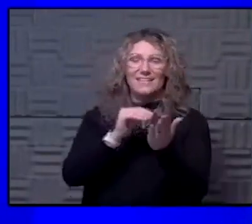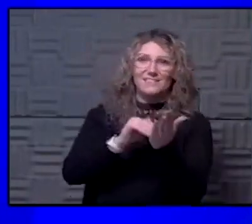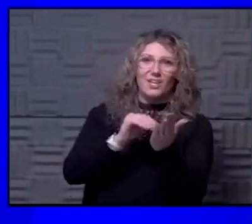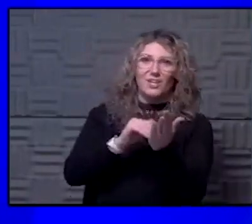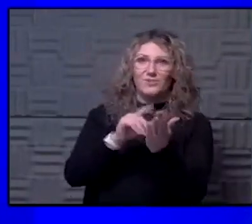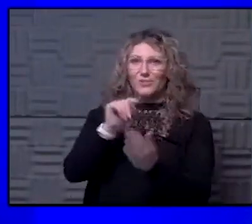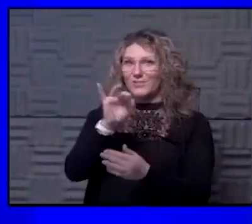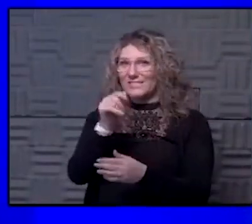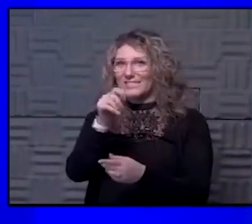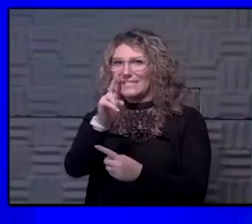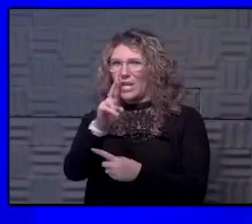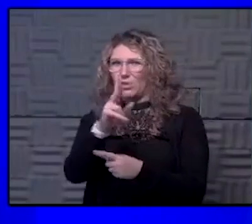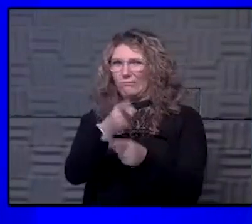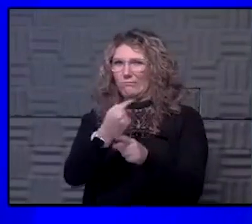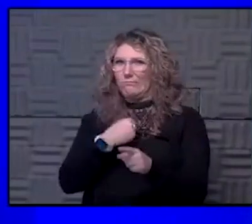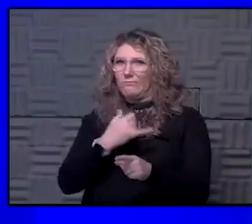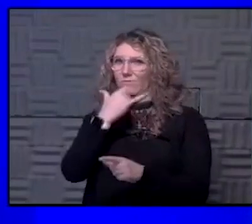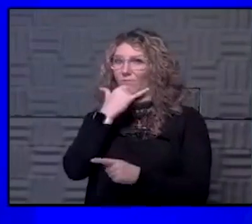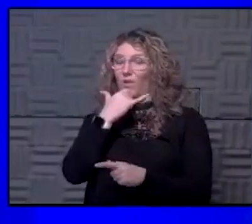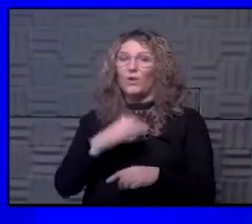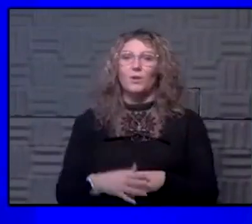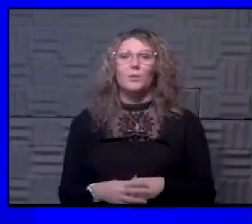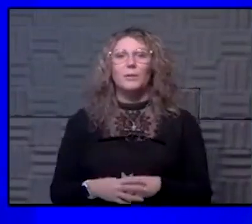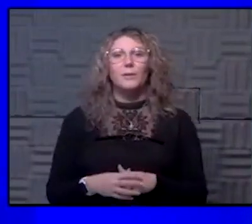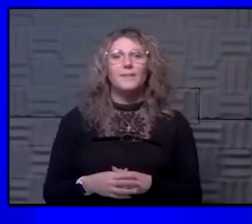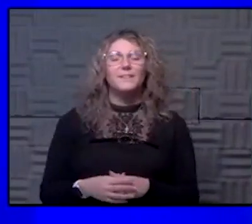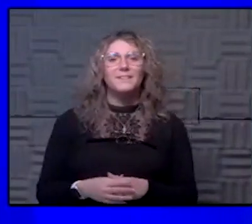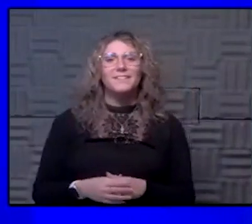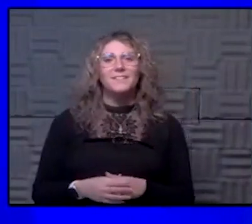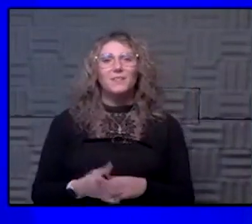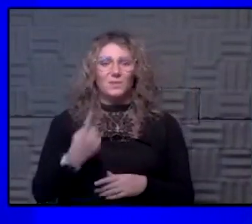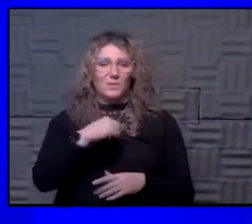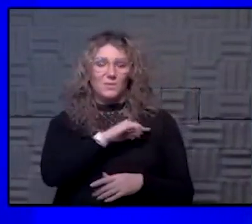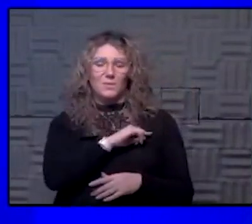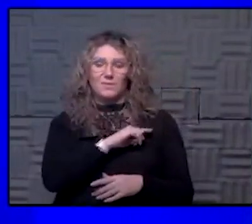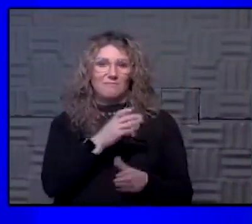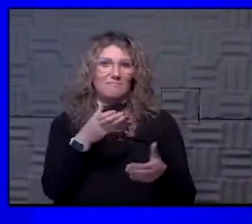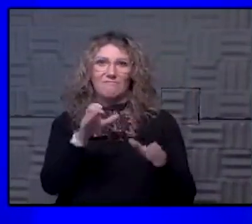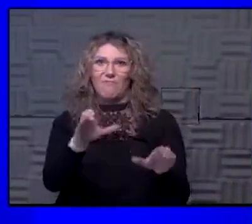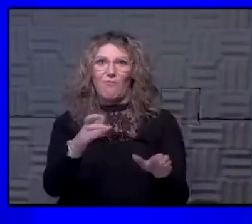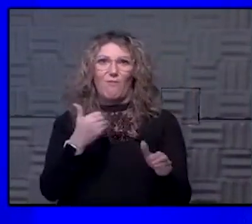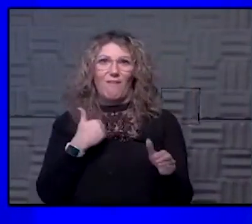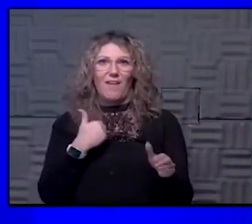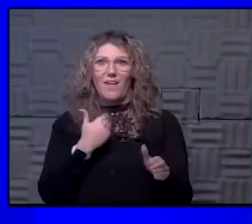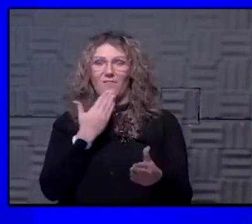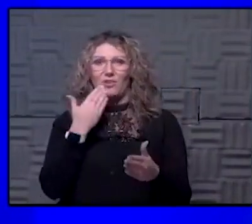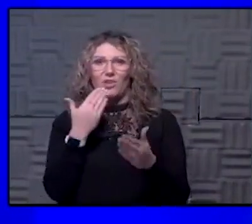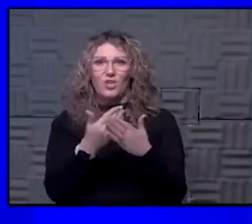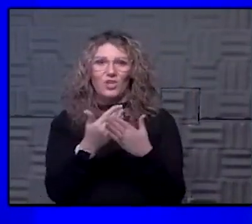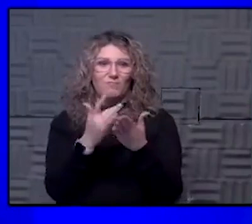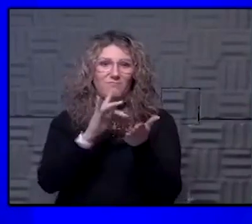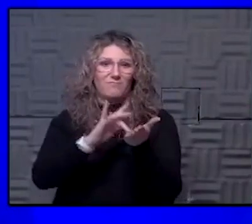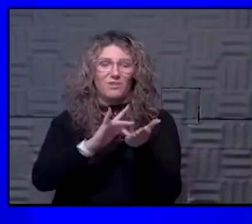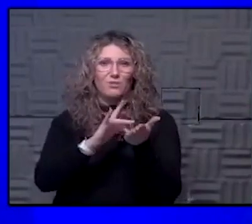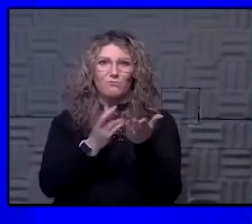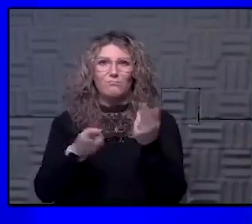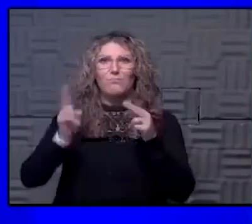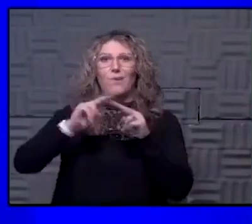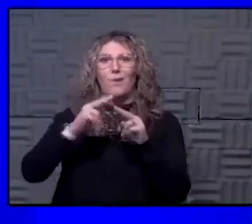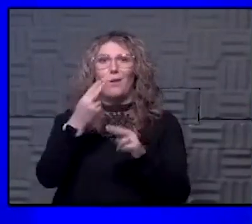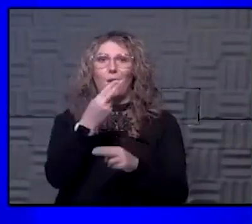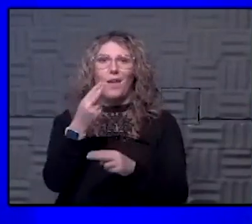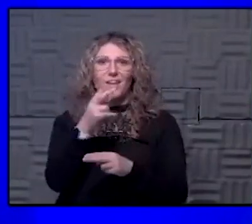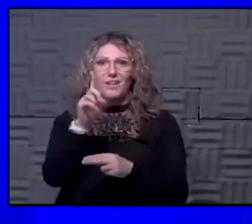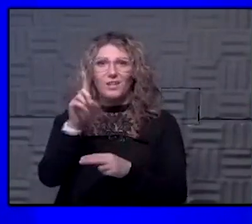know, correct me if I'm wrong, but, you know, that we don't have really good drugs to raise your HDLs, your